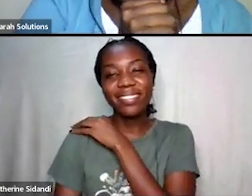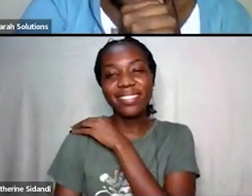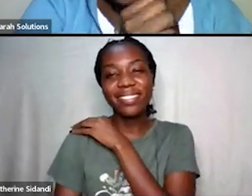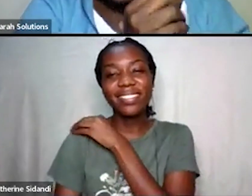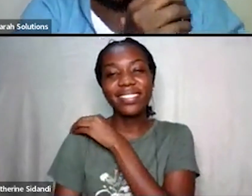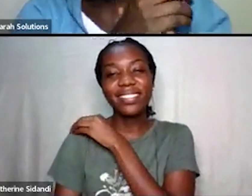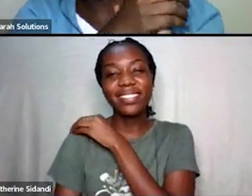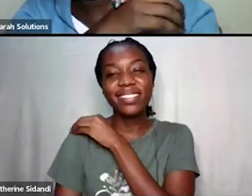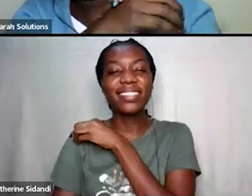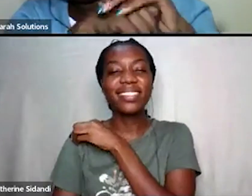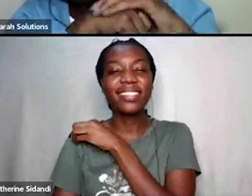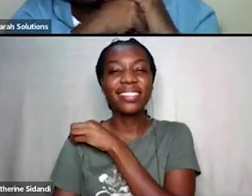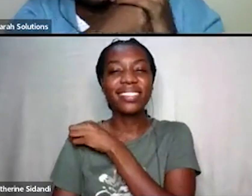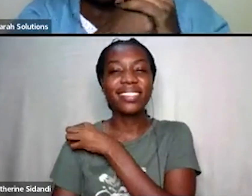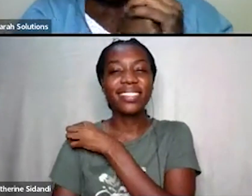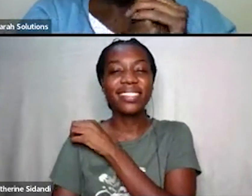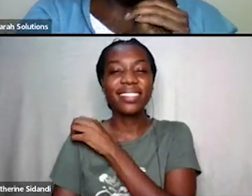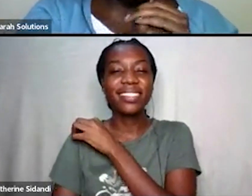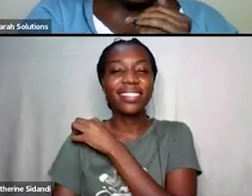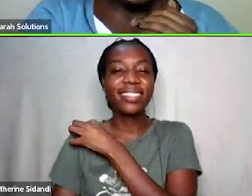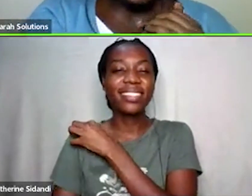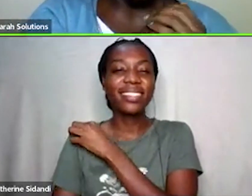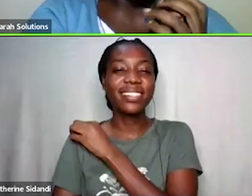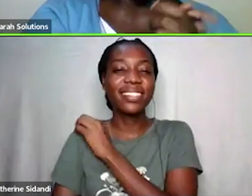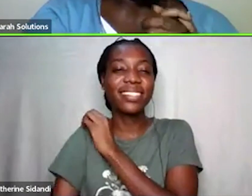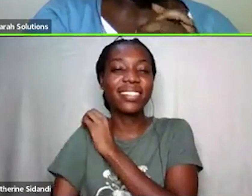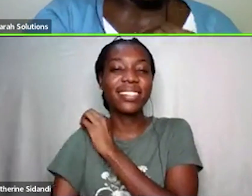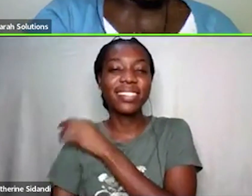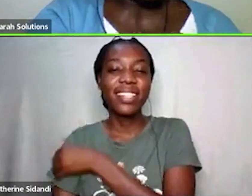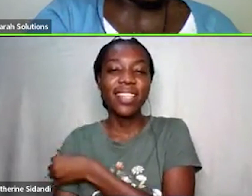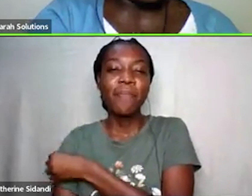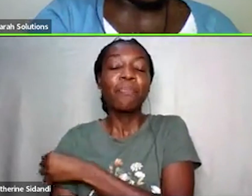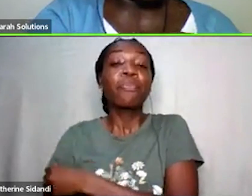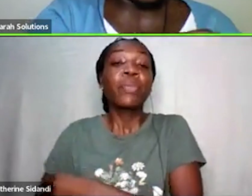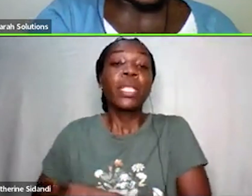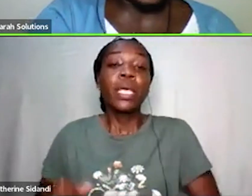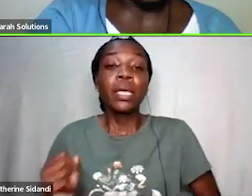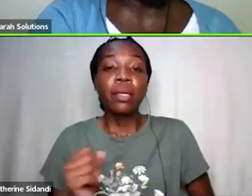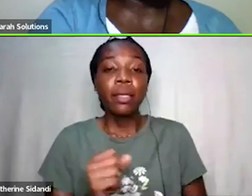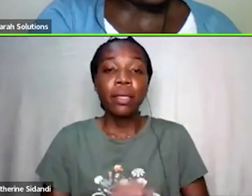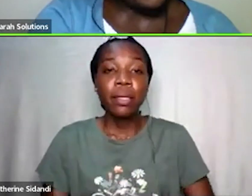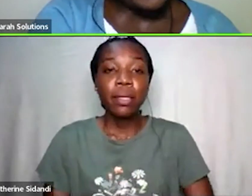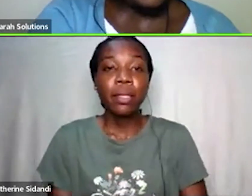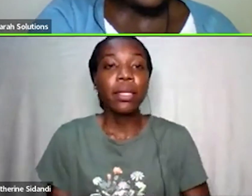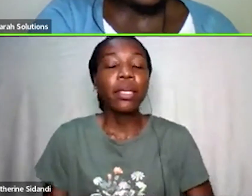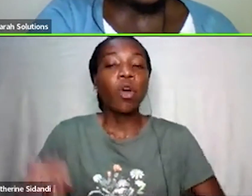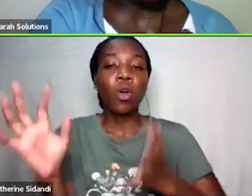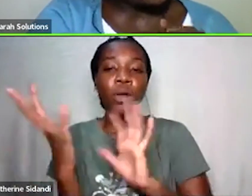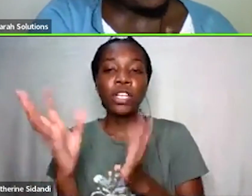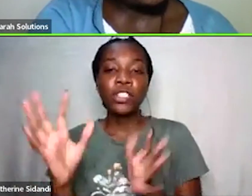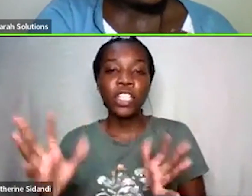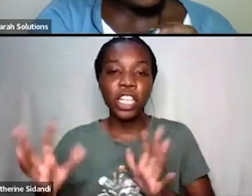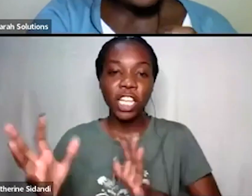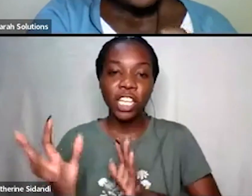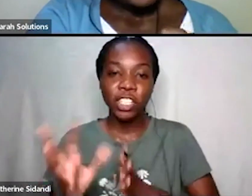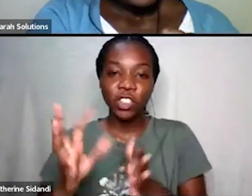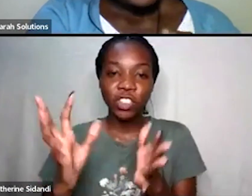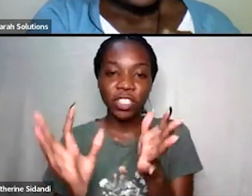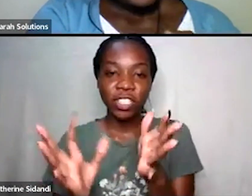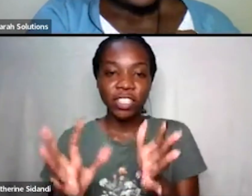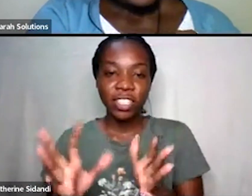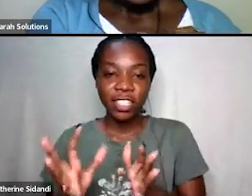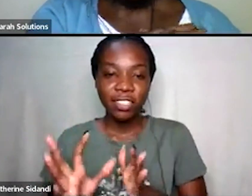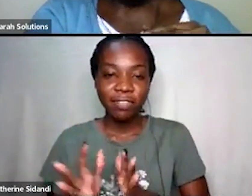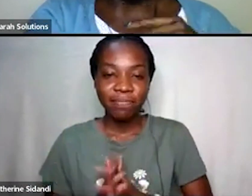Sarah. Okay. So thank you very much. Amazing woman, I must say. Congratulations. Thank you very much,